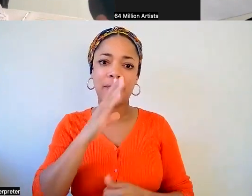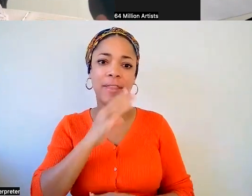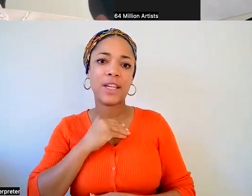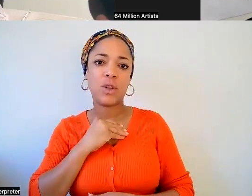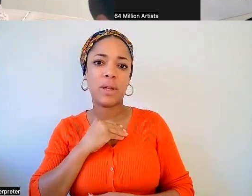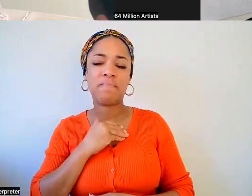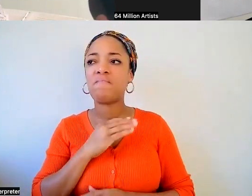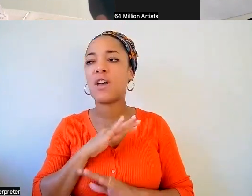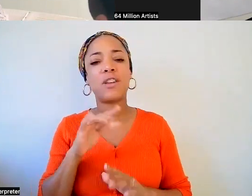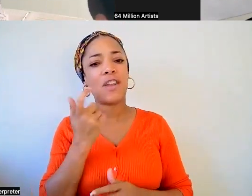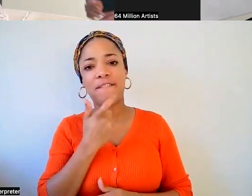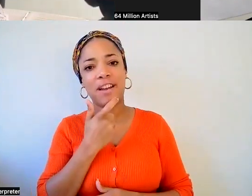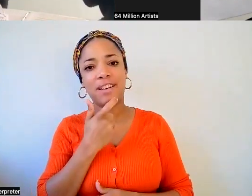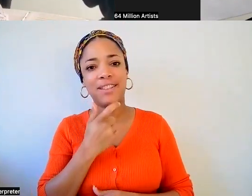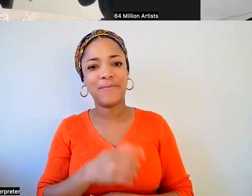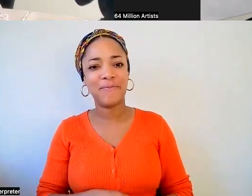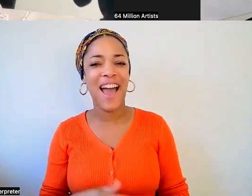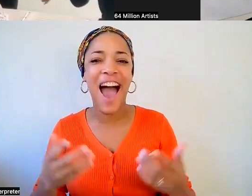fun.